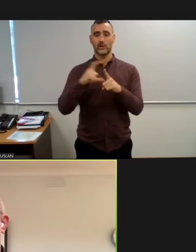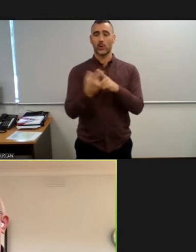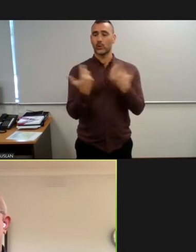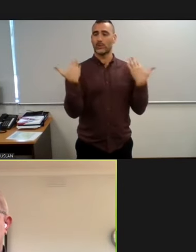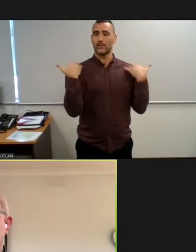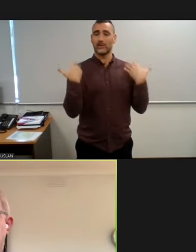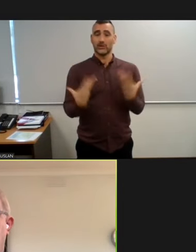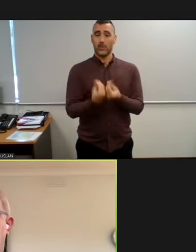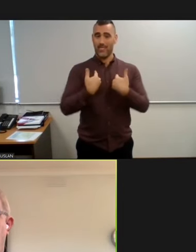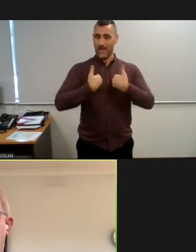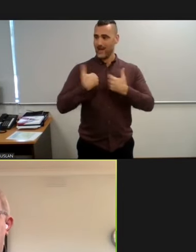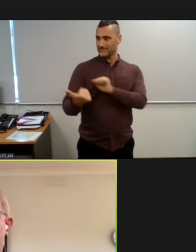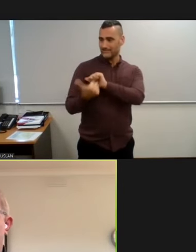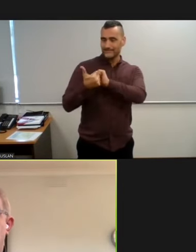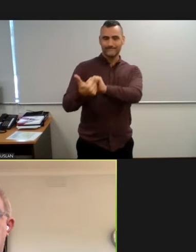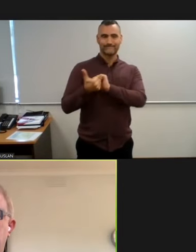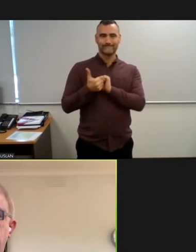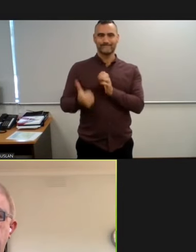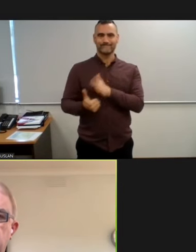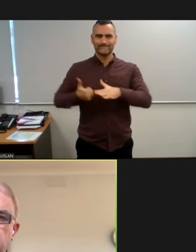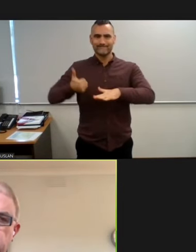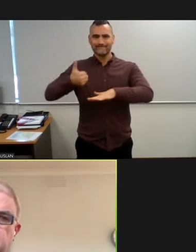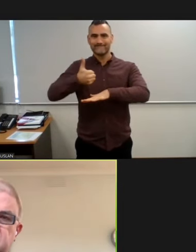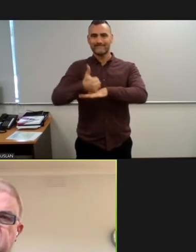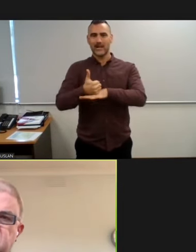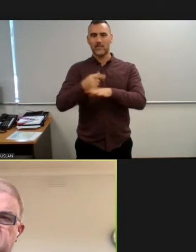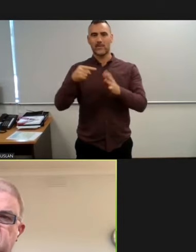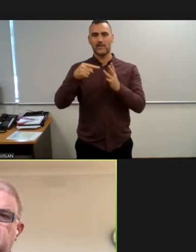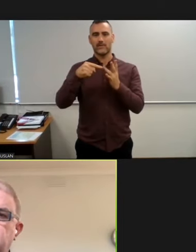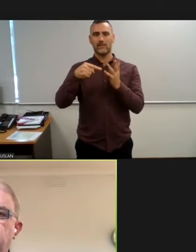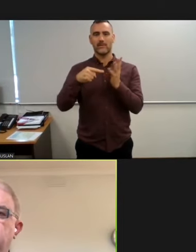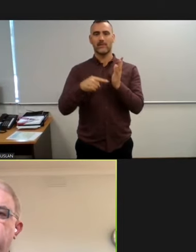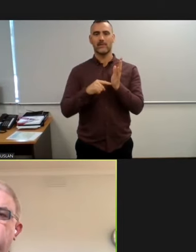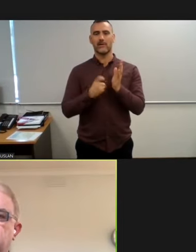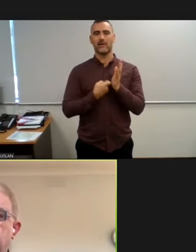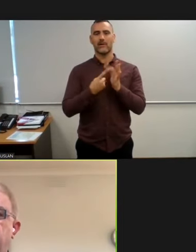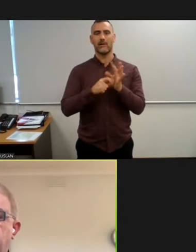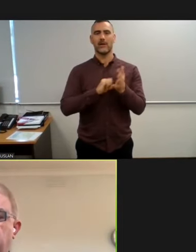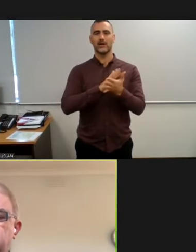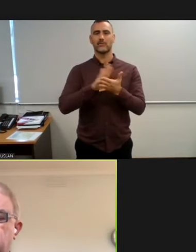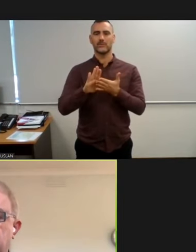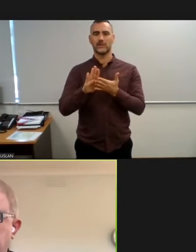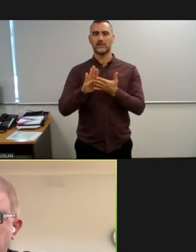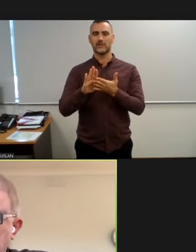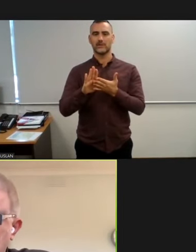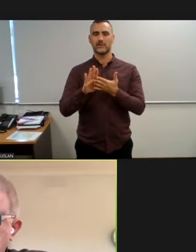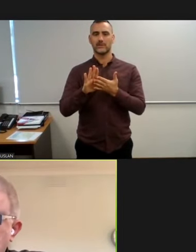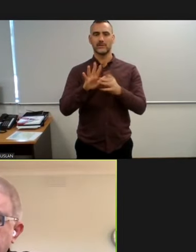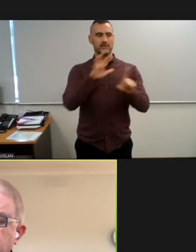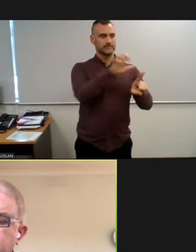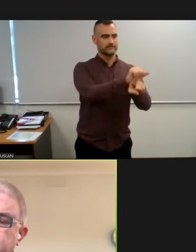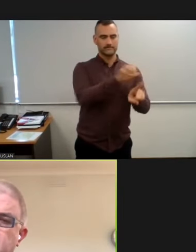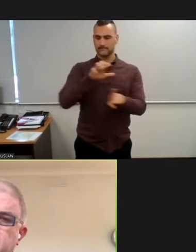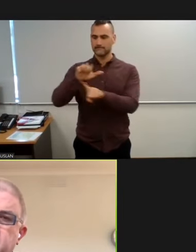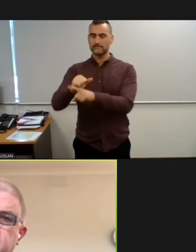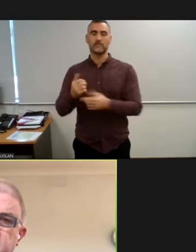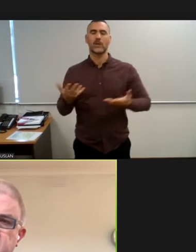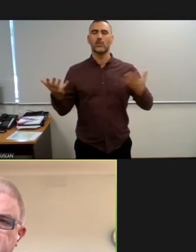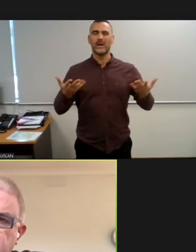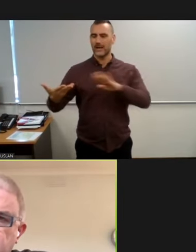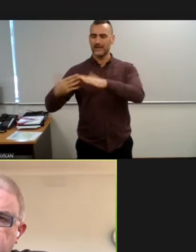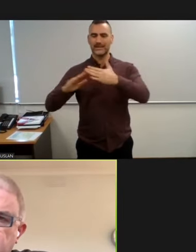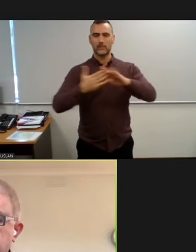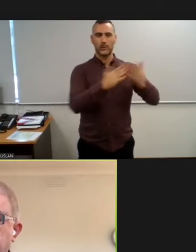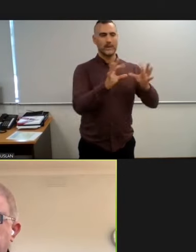out to specific organisations, community organisations, faith-based organisations, a lot of work